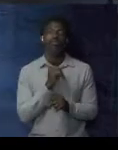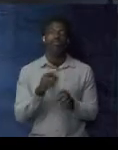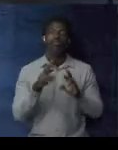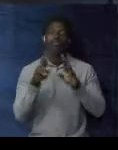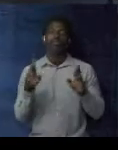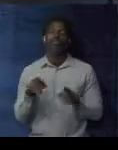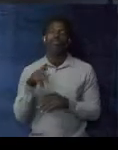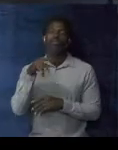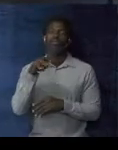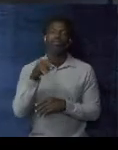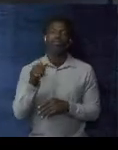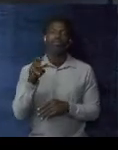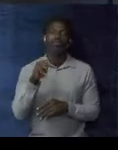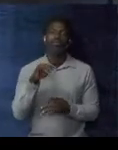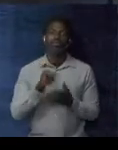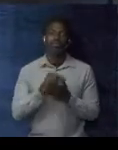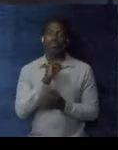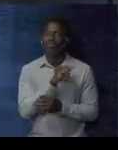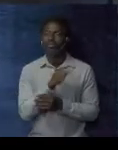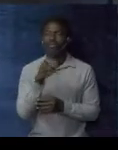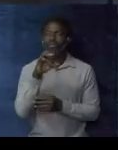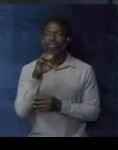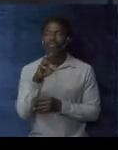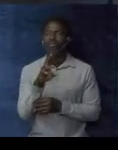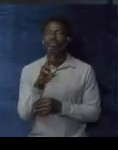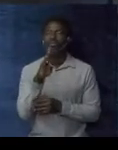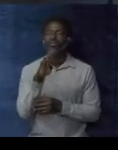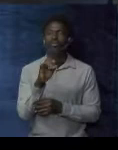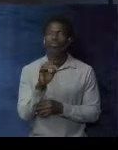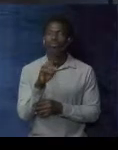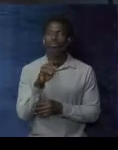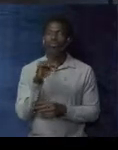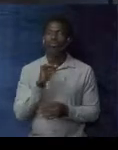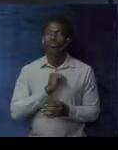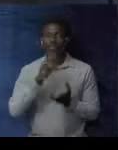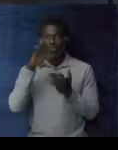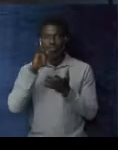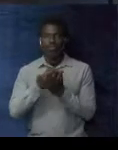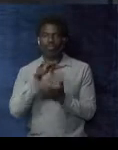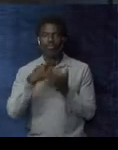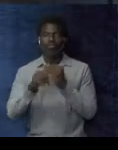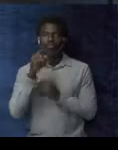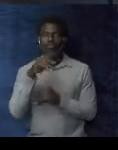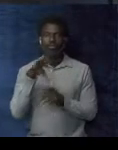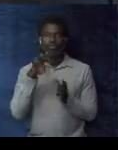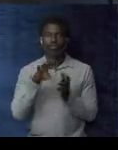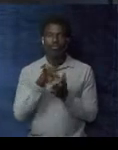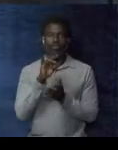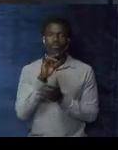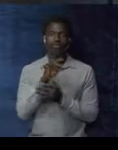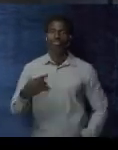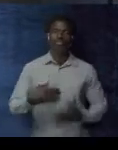rectangular prism, and that is a cuboid, my friend. I hope that's what you selected. Good job, you.